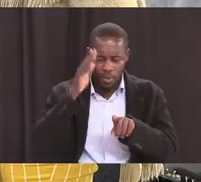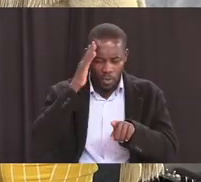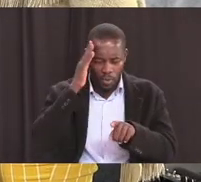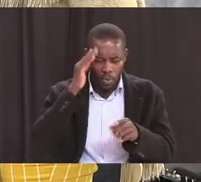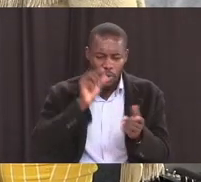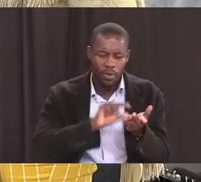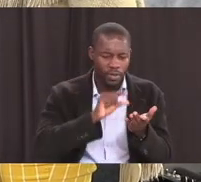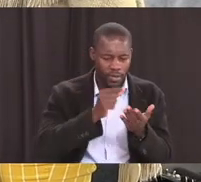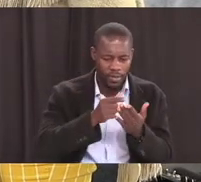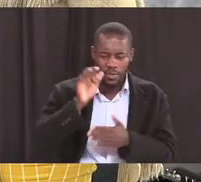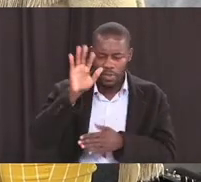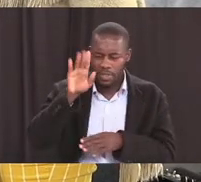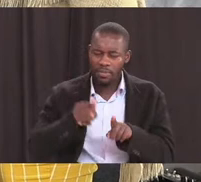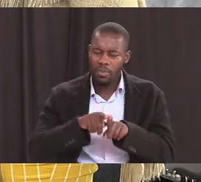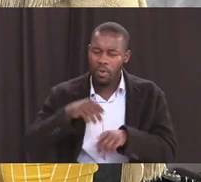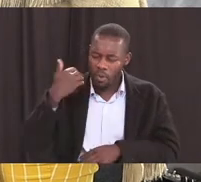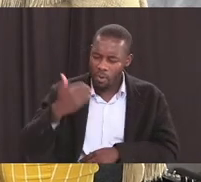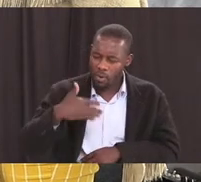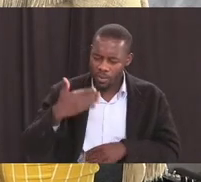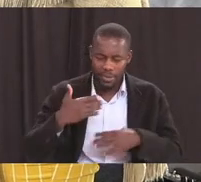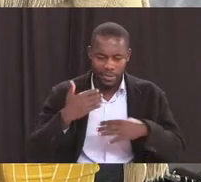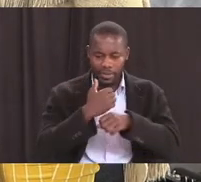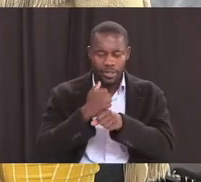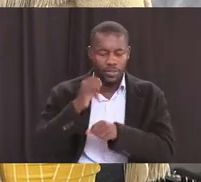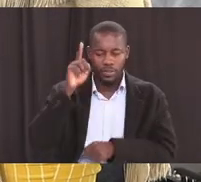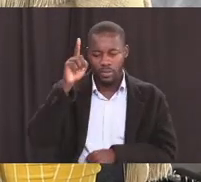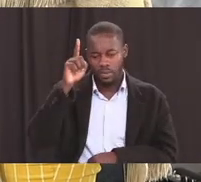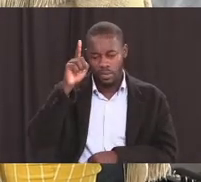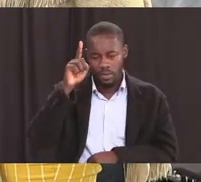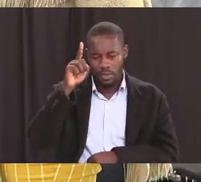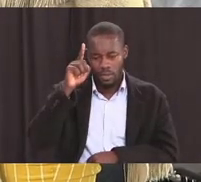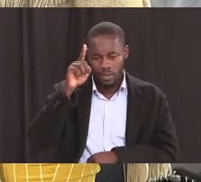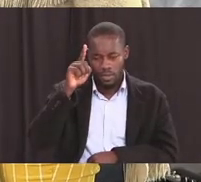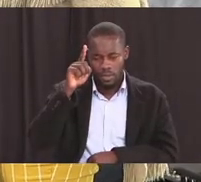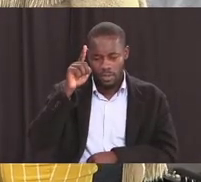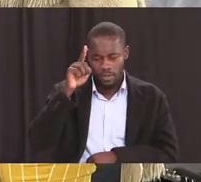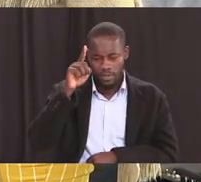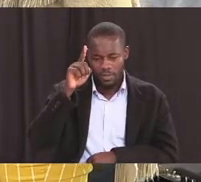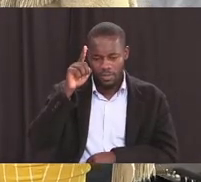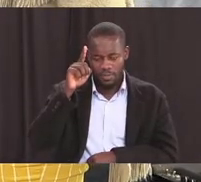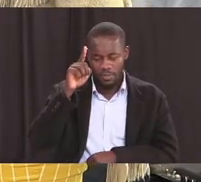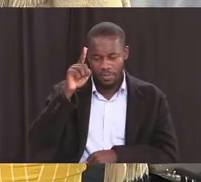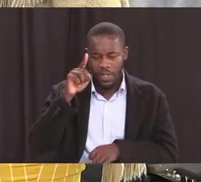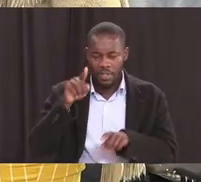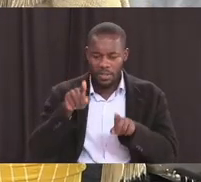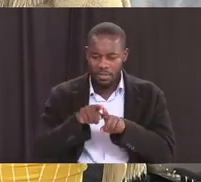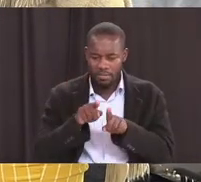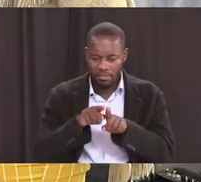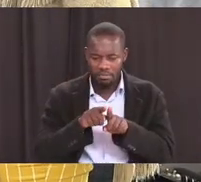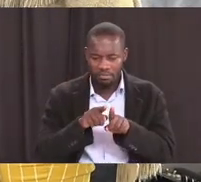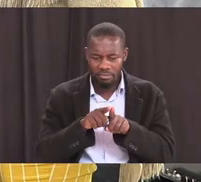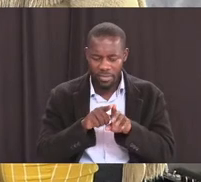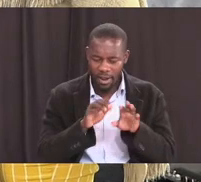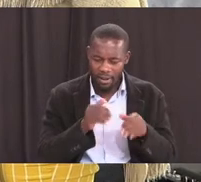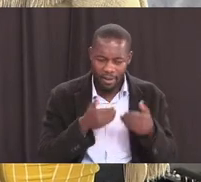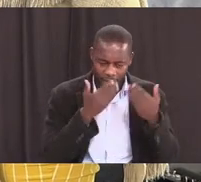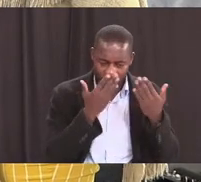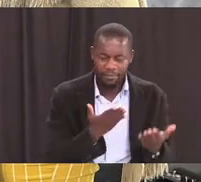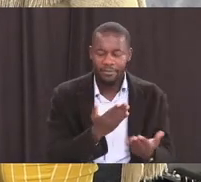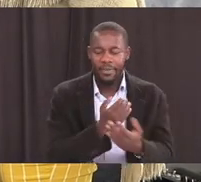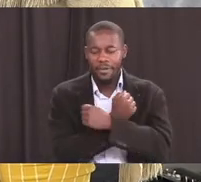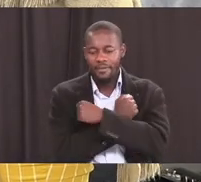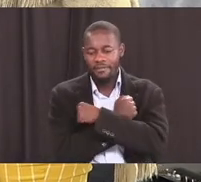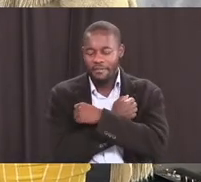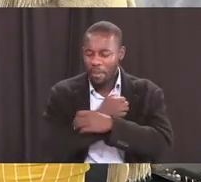a young man who trusts in you with all of his heart, who lives in the love that you give, who says,